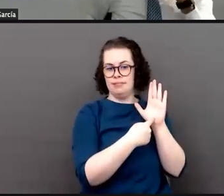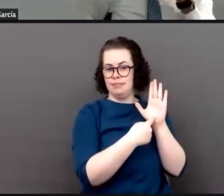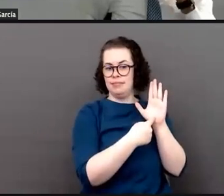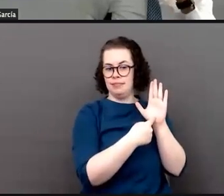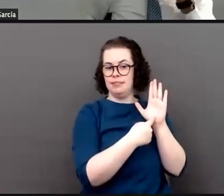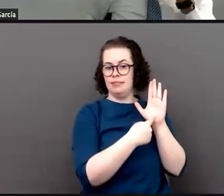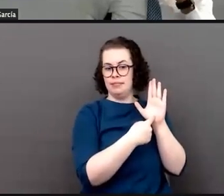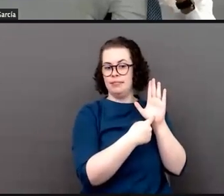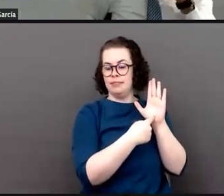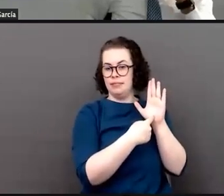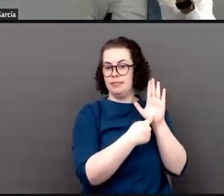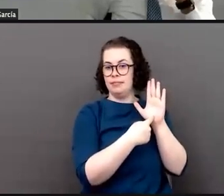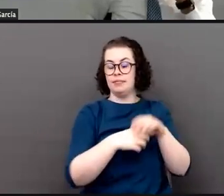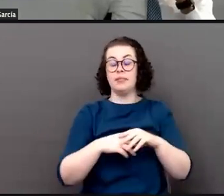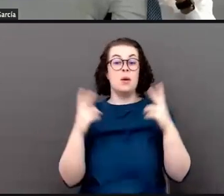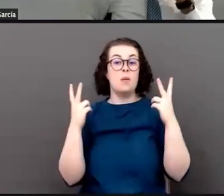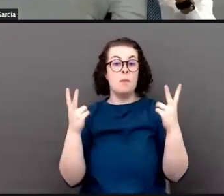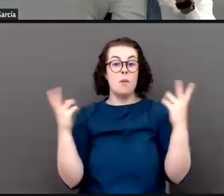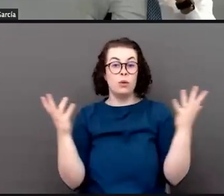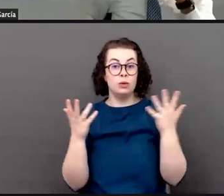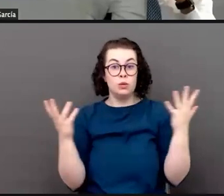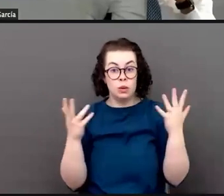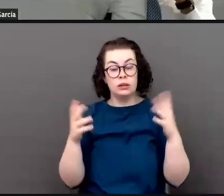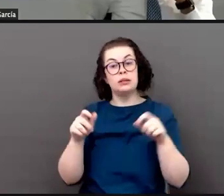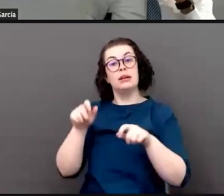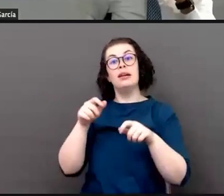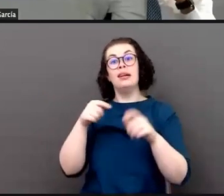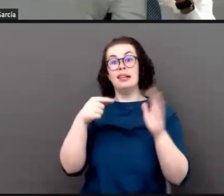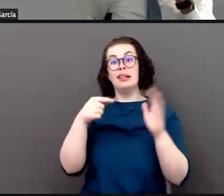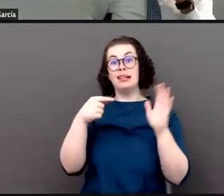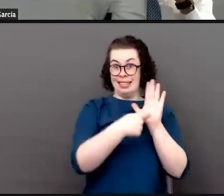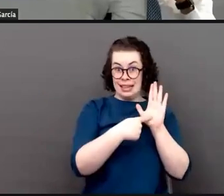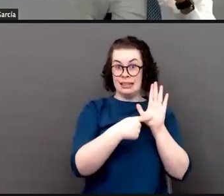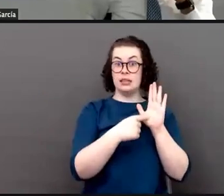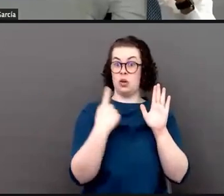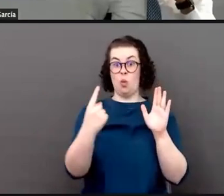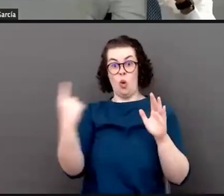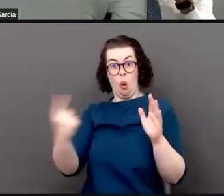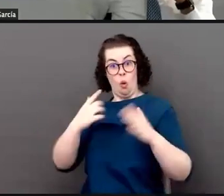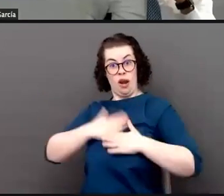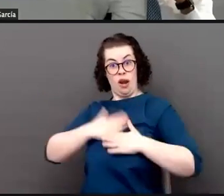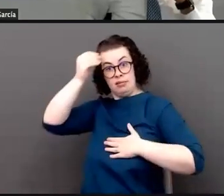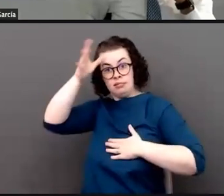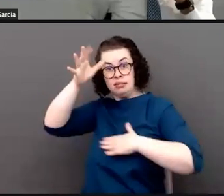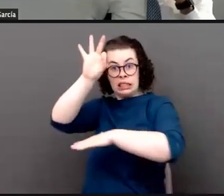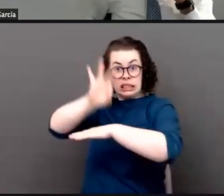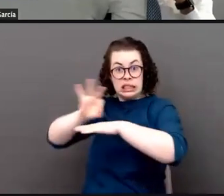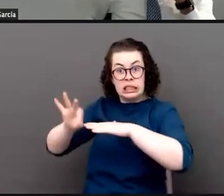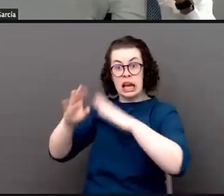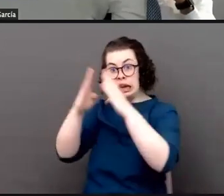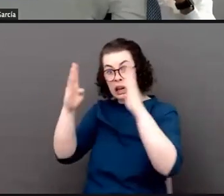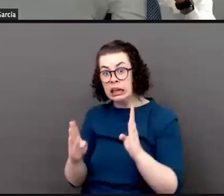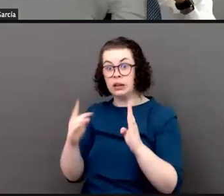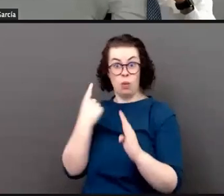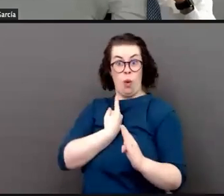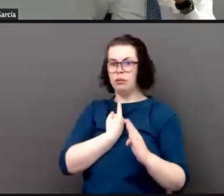of the people with disabilities working in this standard. Cynthia talked about that, about the